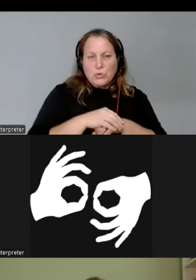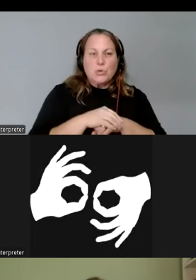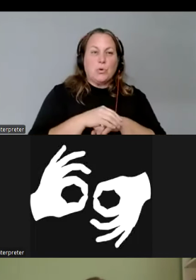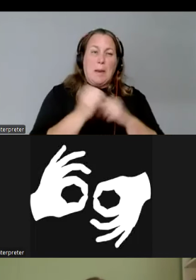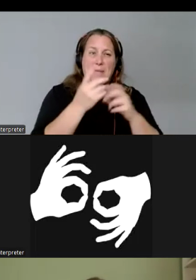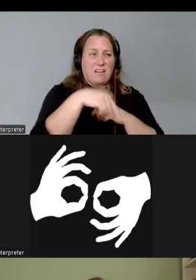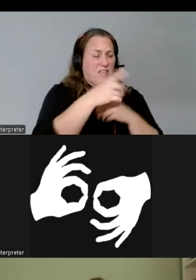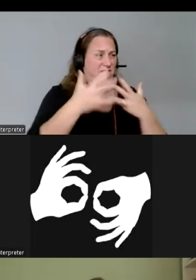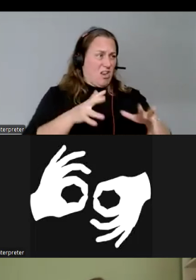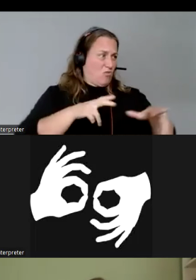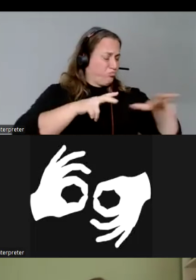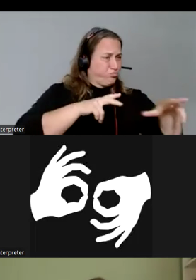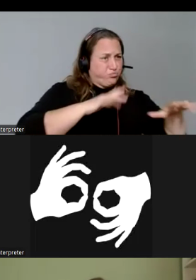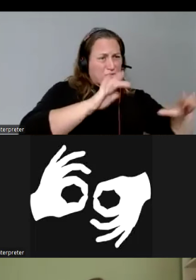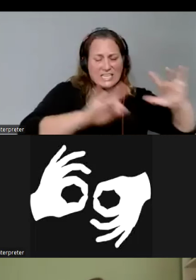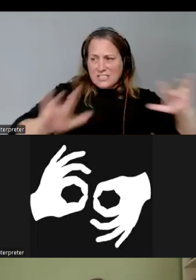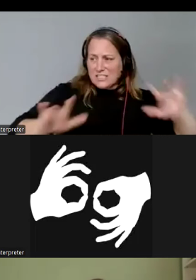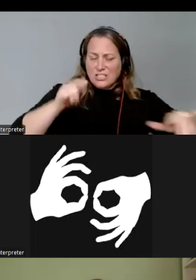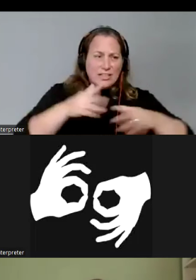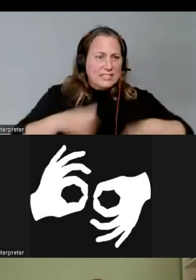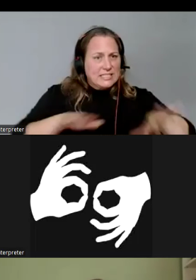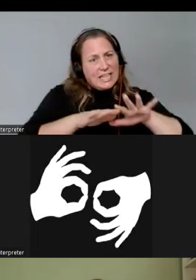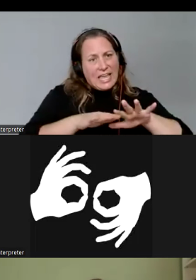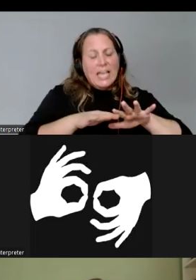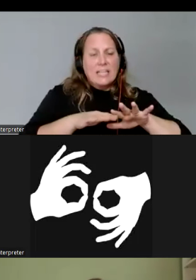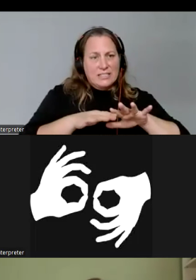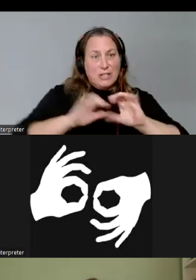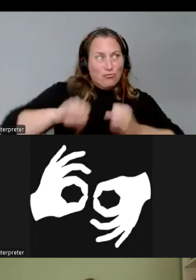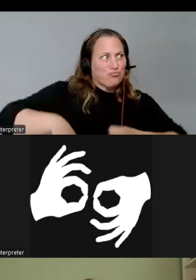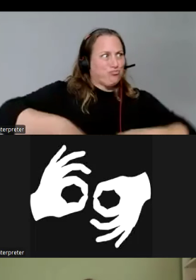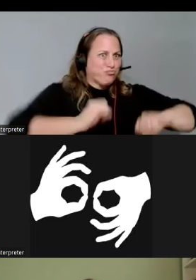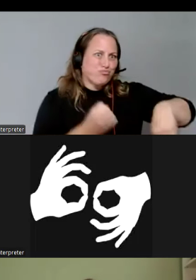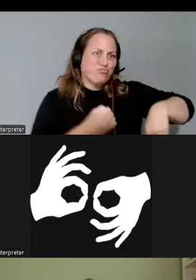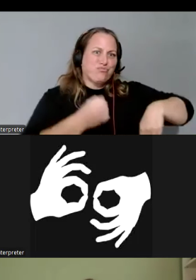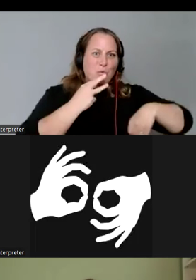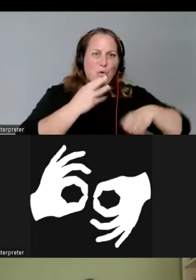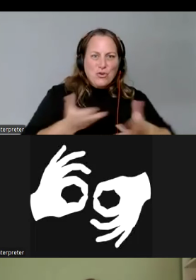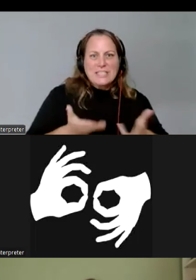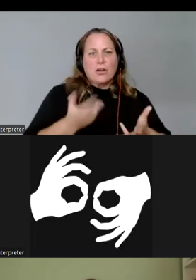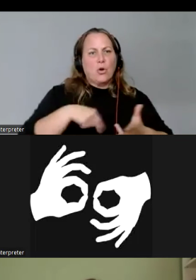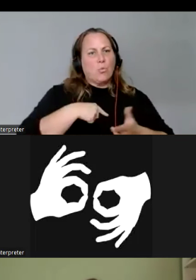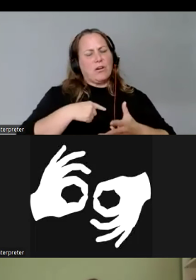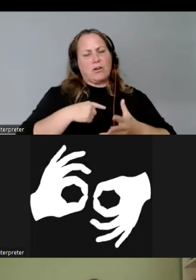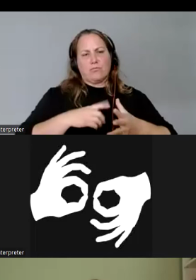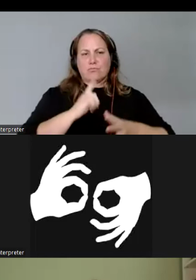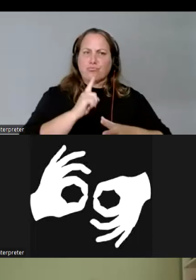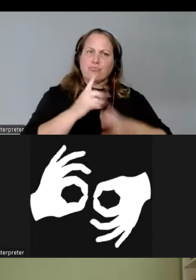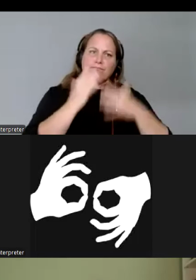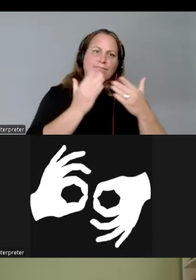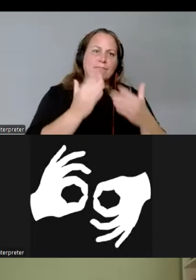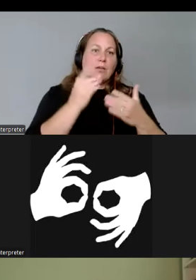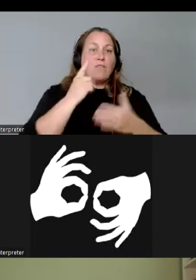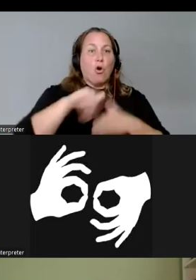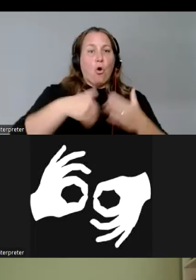these waters. We are grateful to the ancestors and elders of their peoples and to their descendants who live and